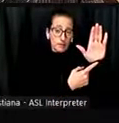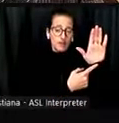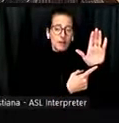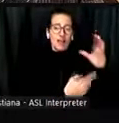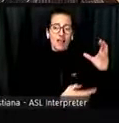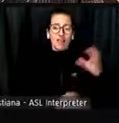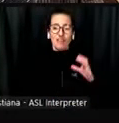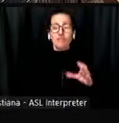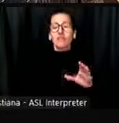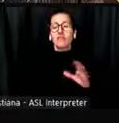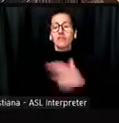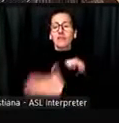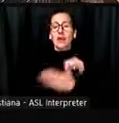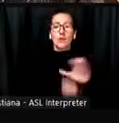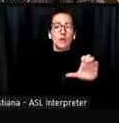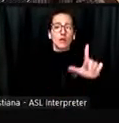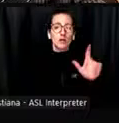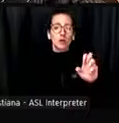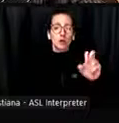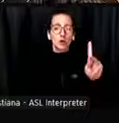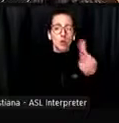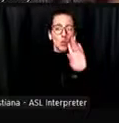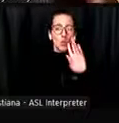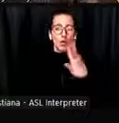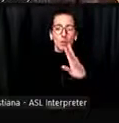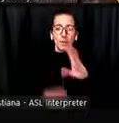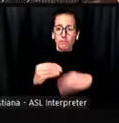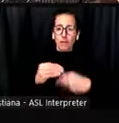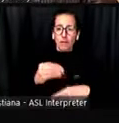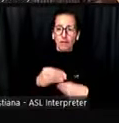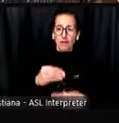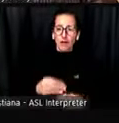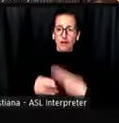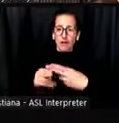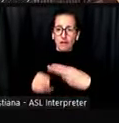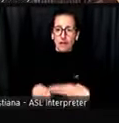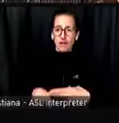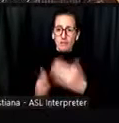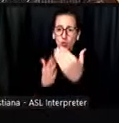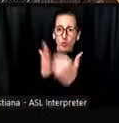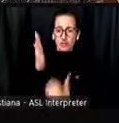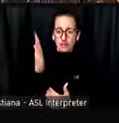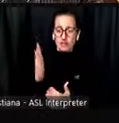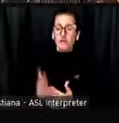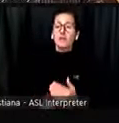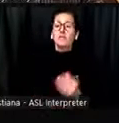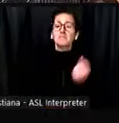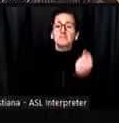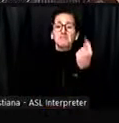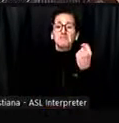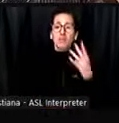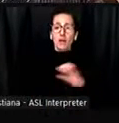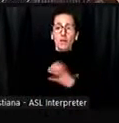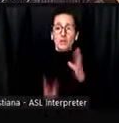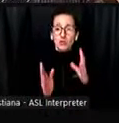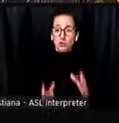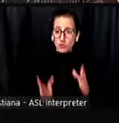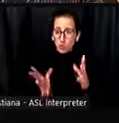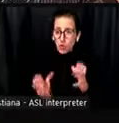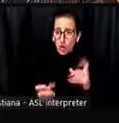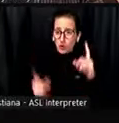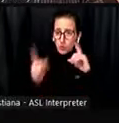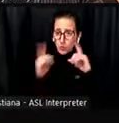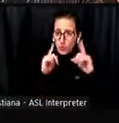third thing is that I would say it's just the county commissioners want to hear from you tonight. So please be brave. Even if you're reticent to